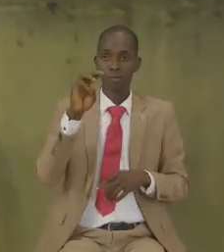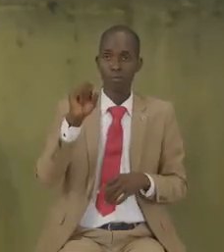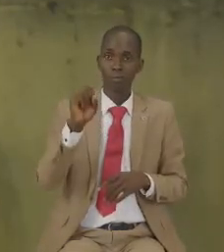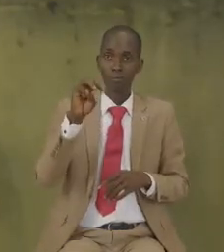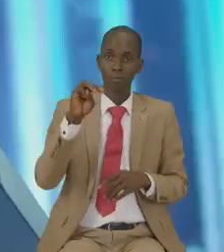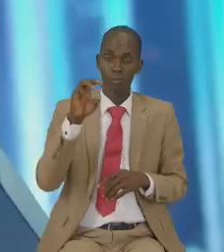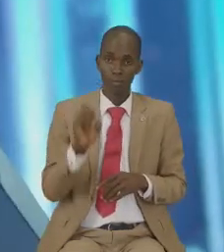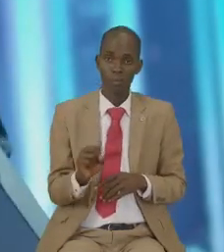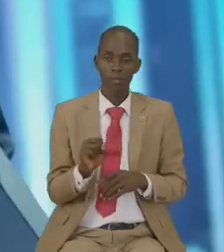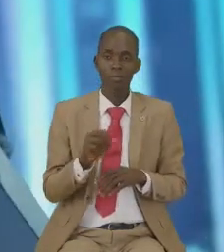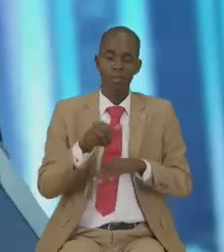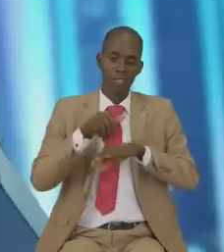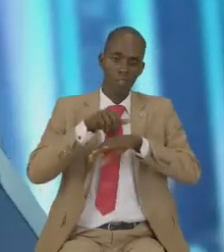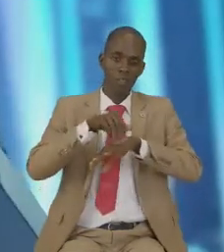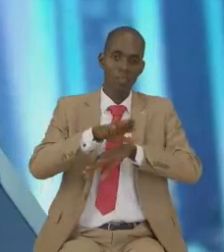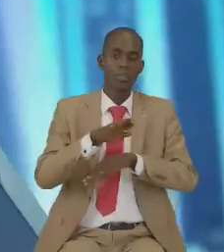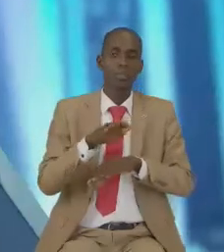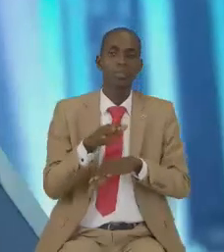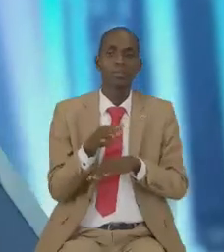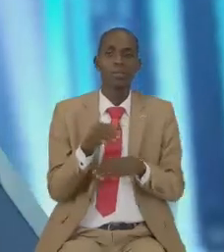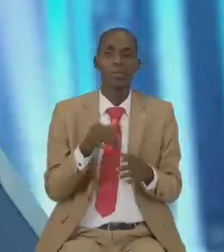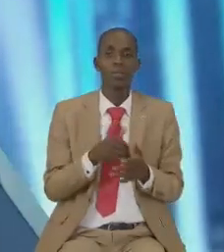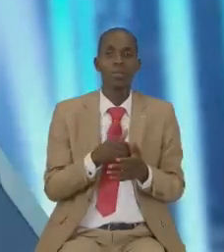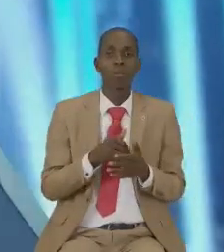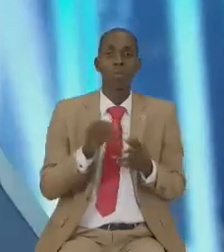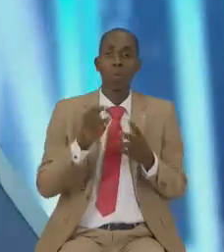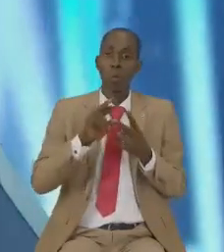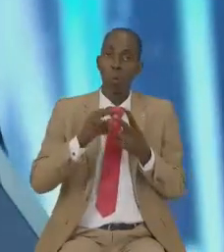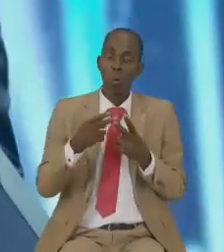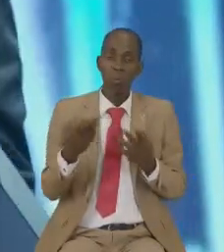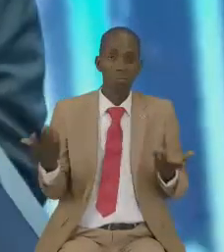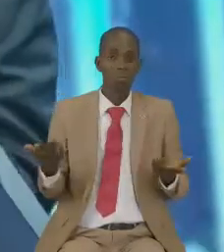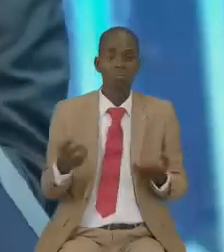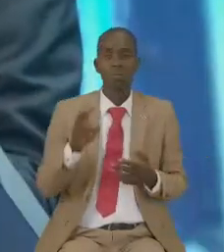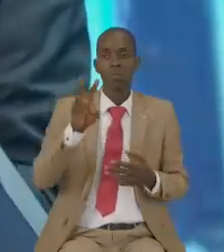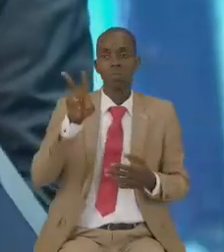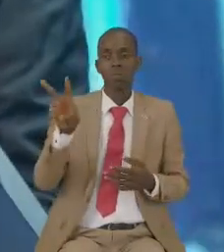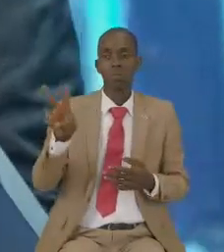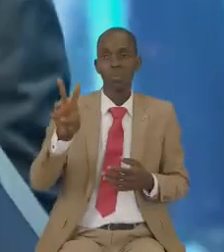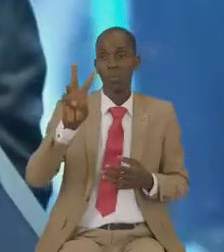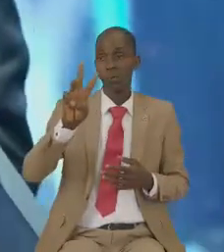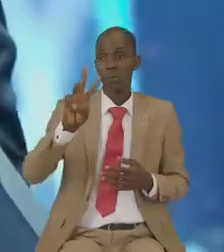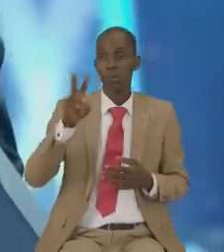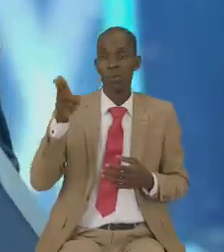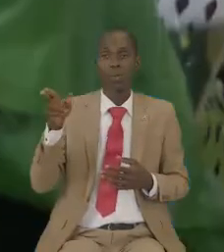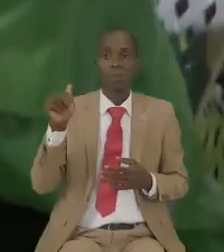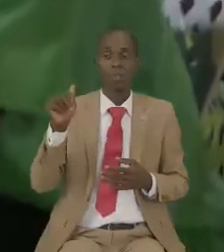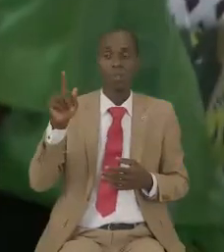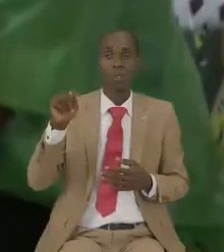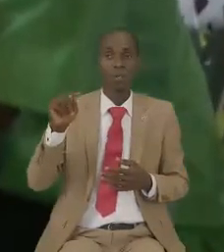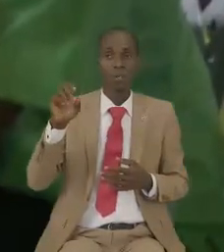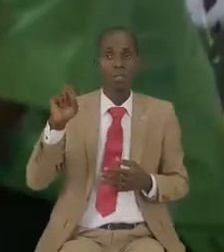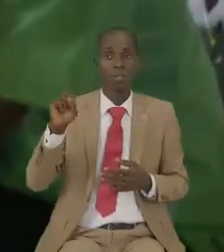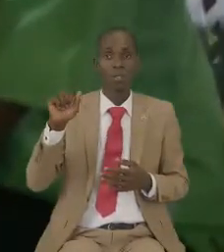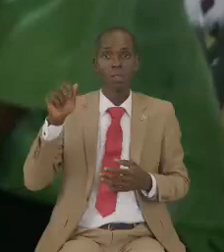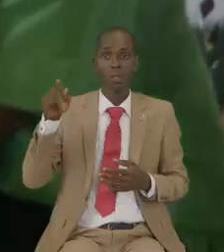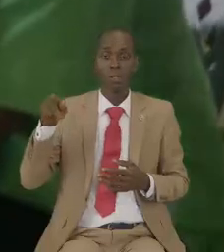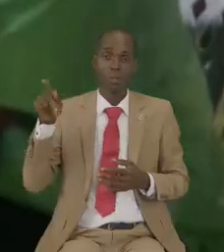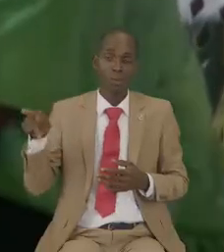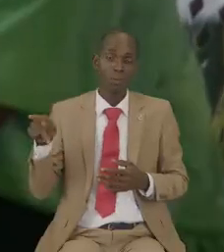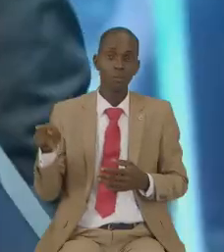Or send a WhatsApp message indicating your name, your telephone